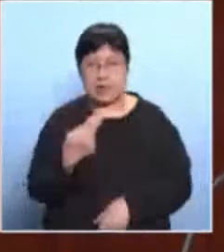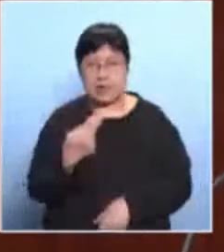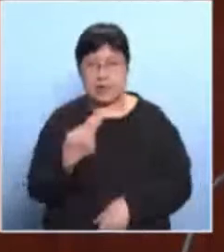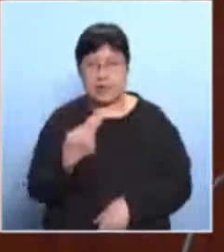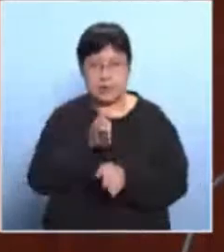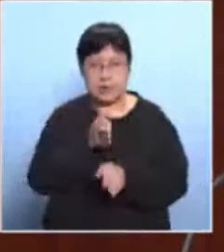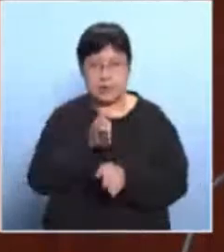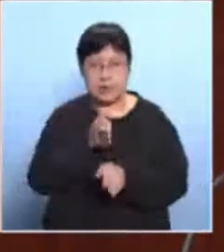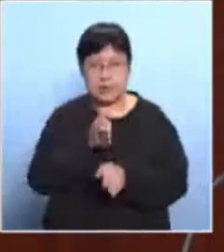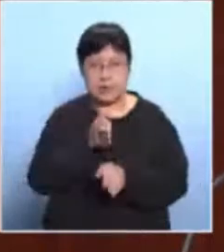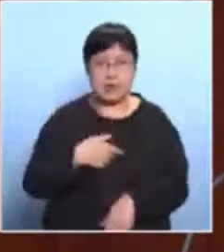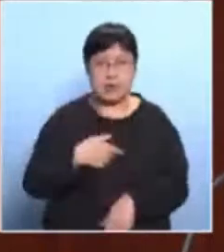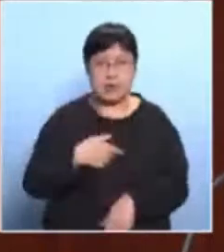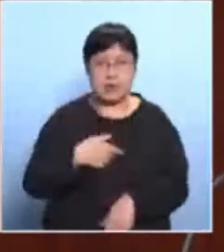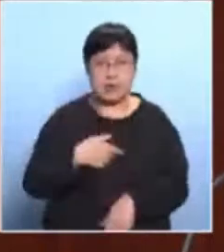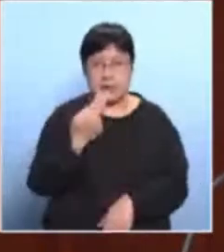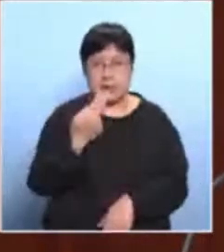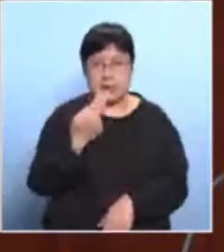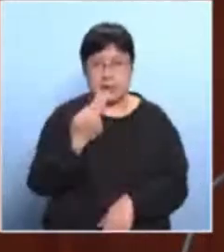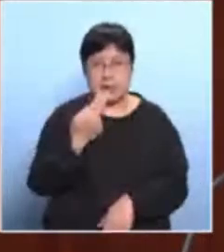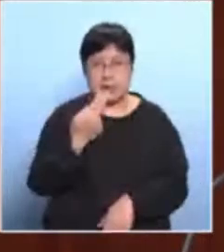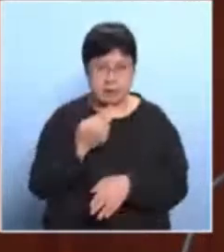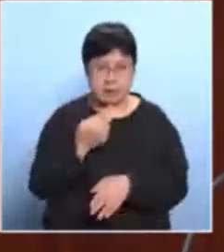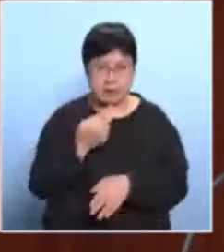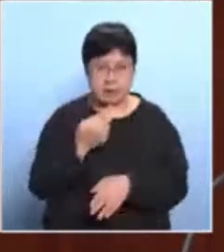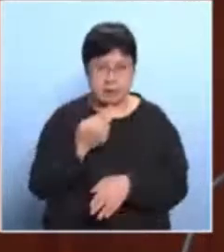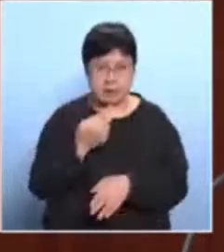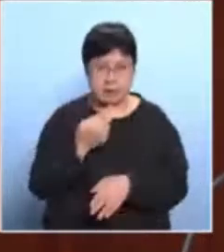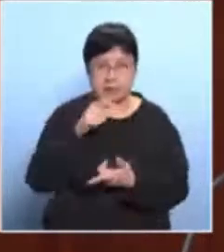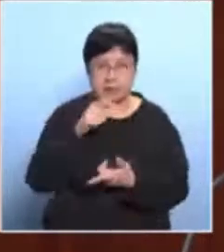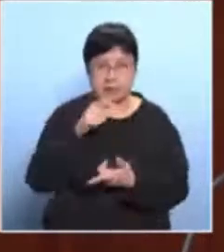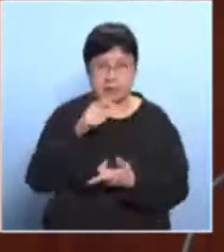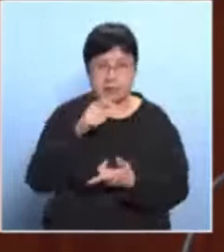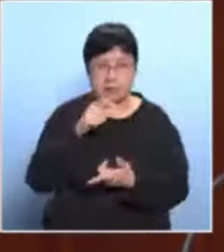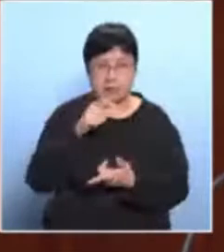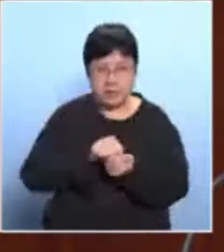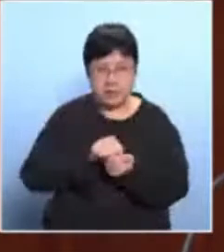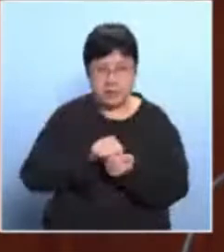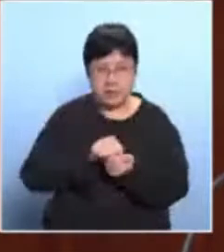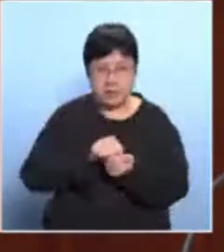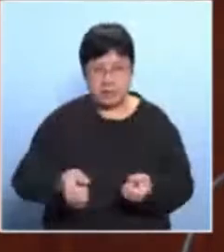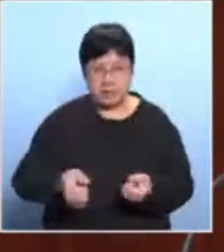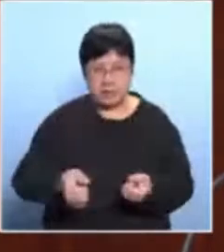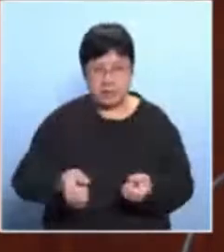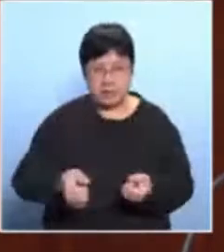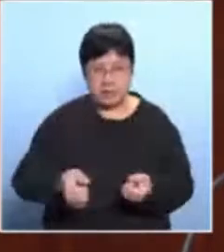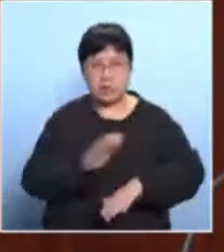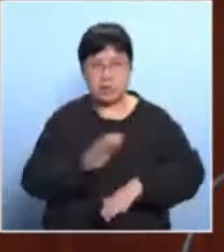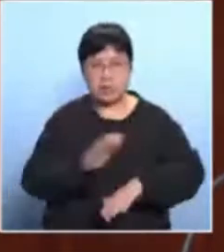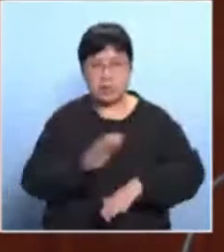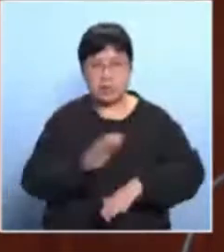vehicles. We will earmark $50 million to subsidize the trade to purchase